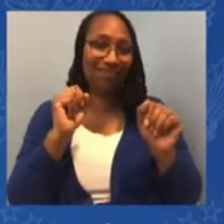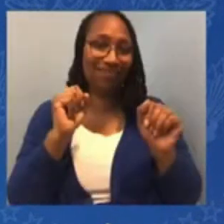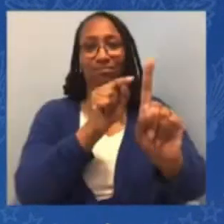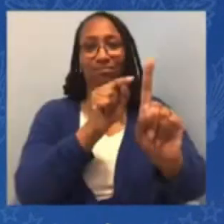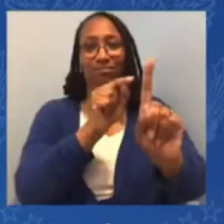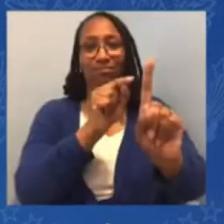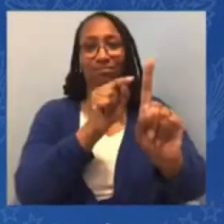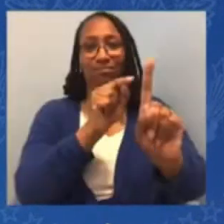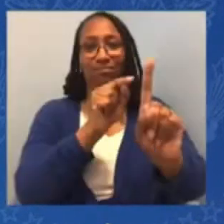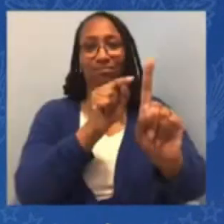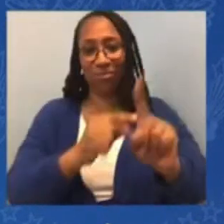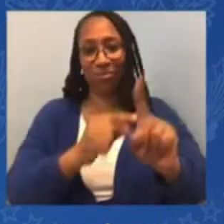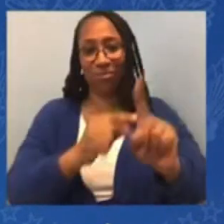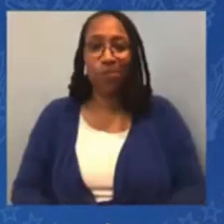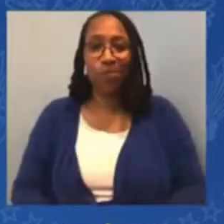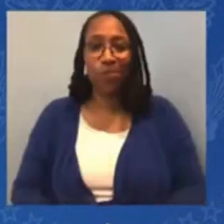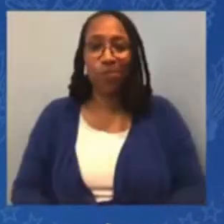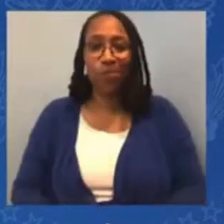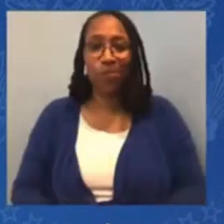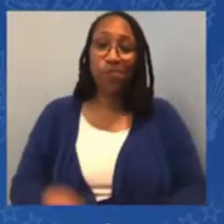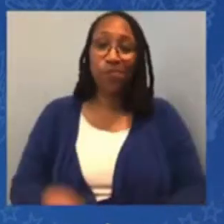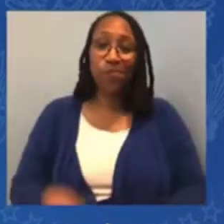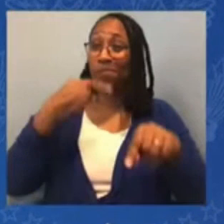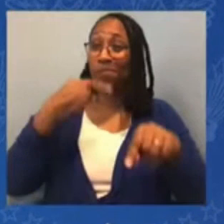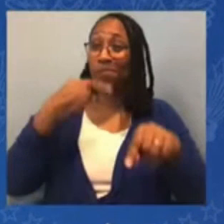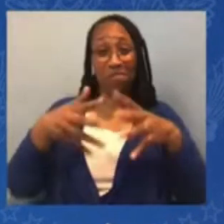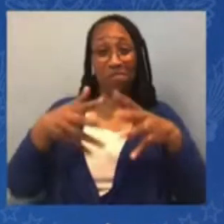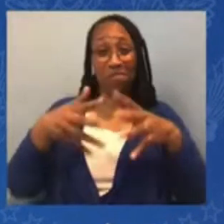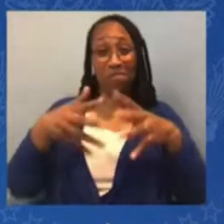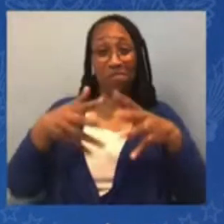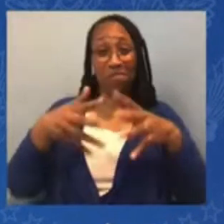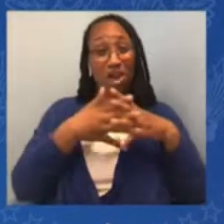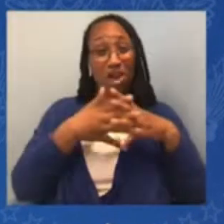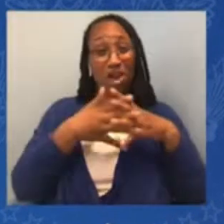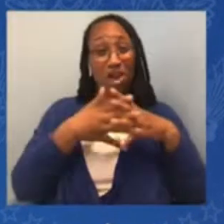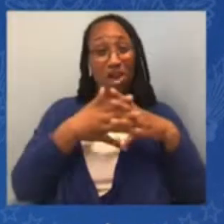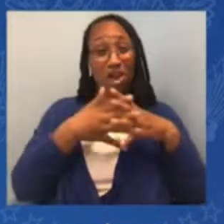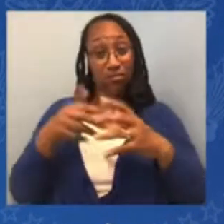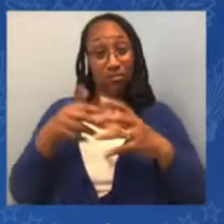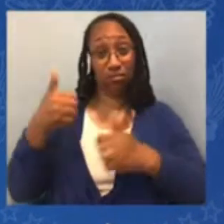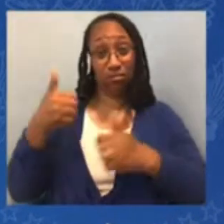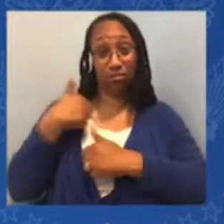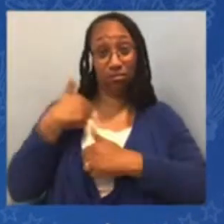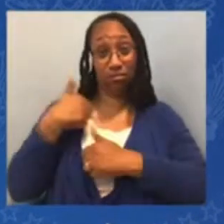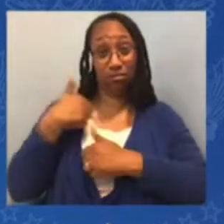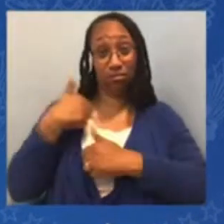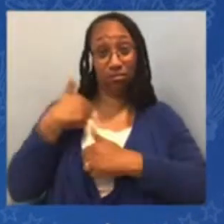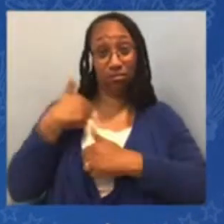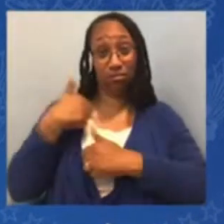earth. But we also require them to receive significant training